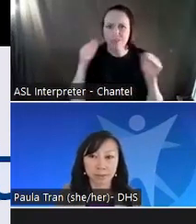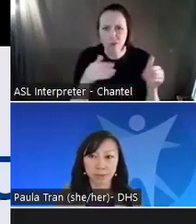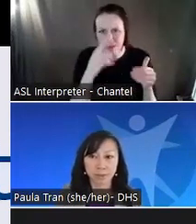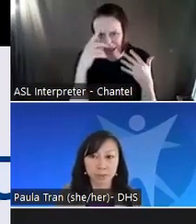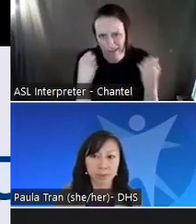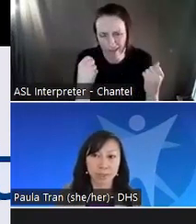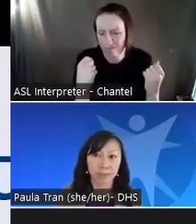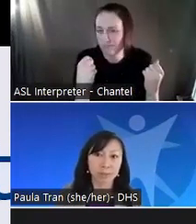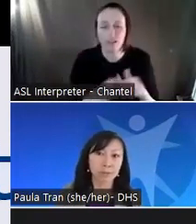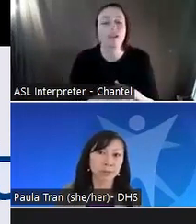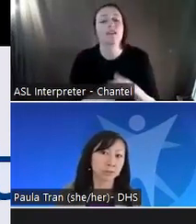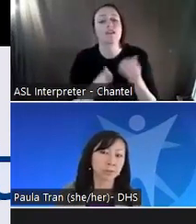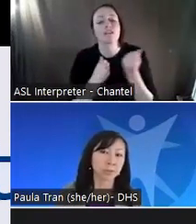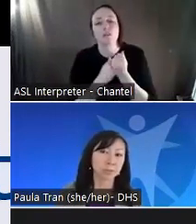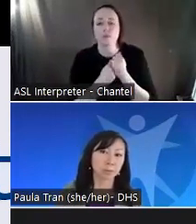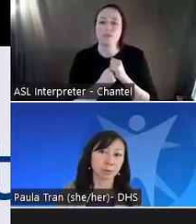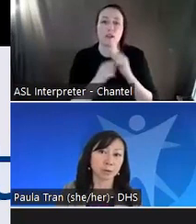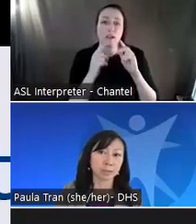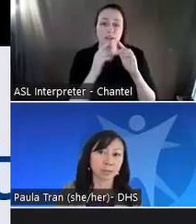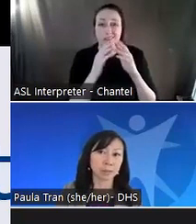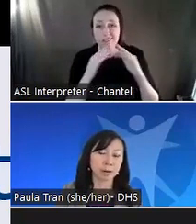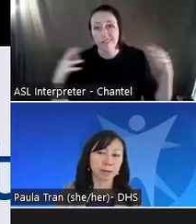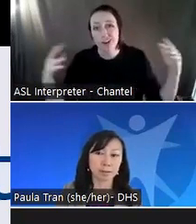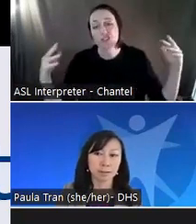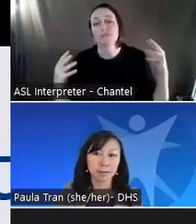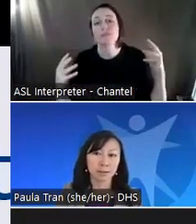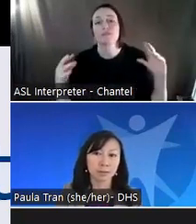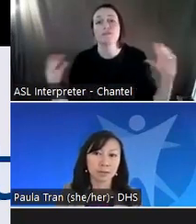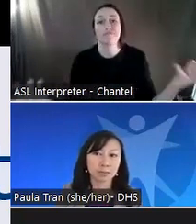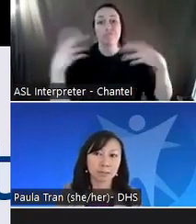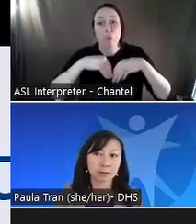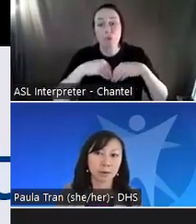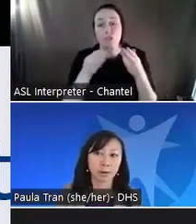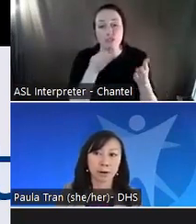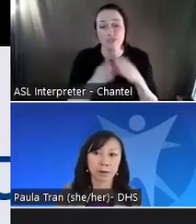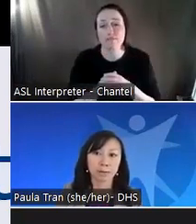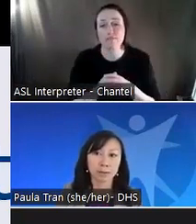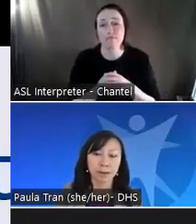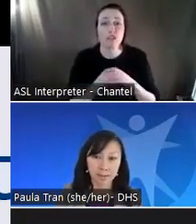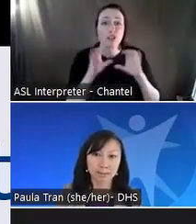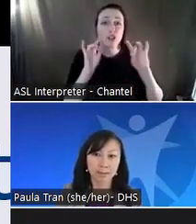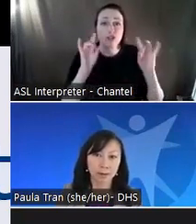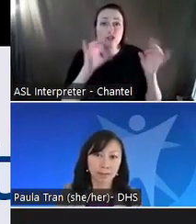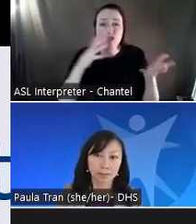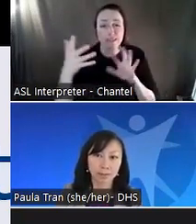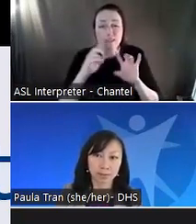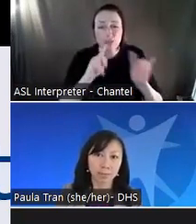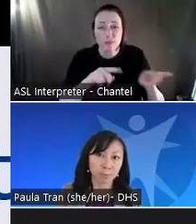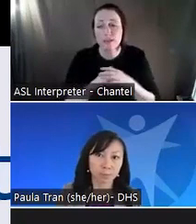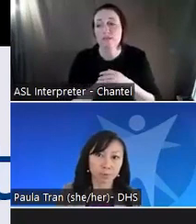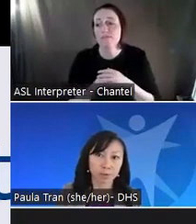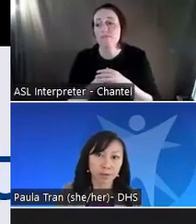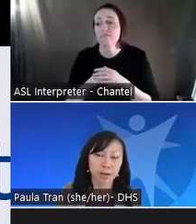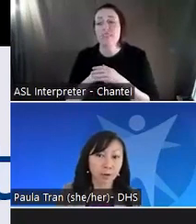vast array of diverse and inclusive services to improve crisis response, invest in mental health across access across the state